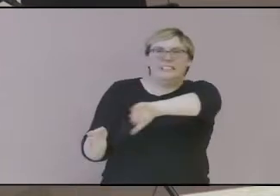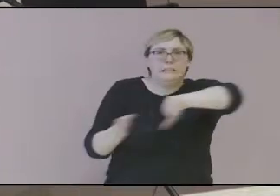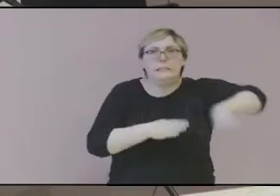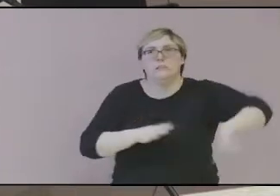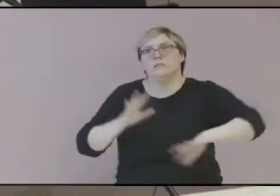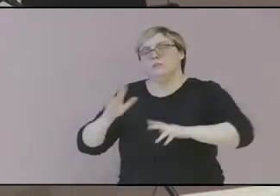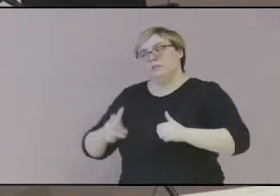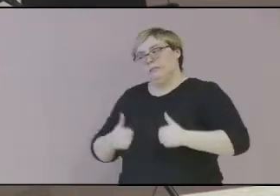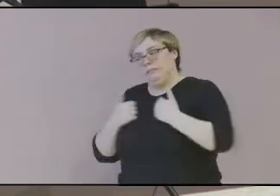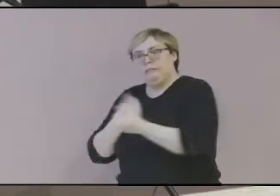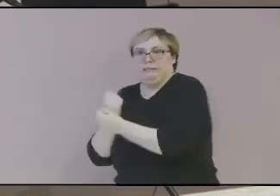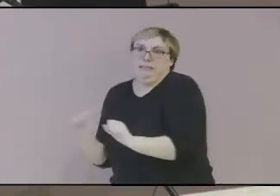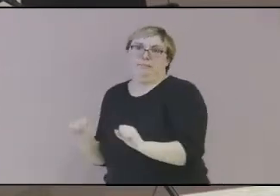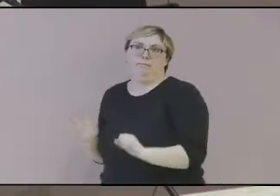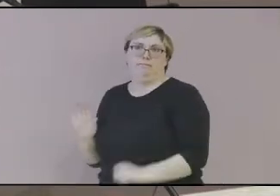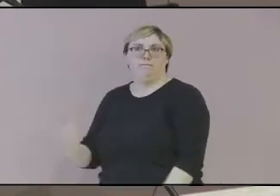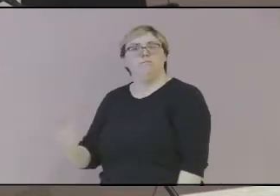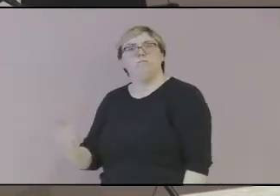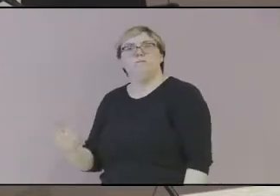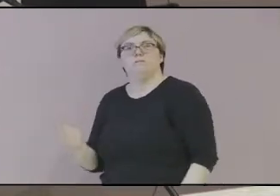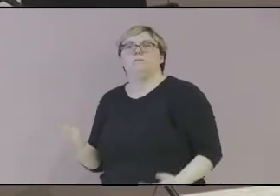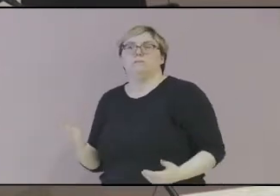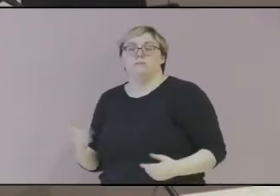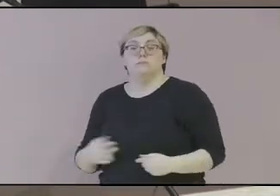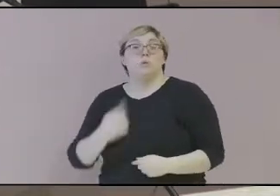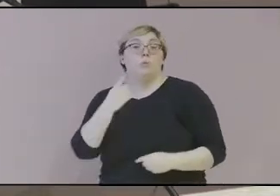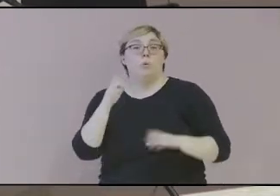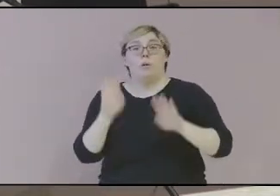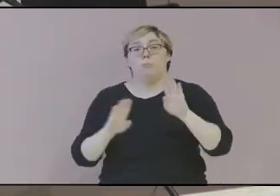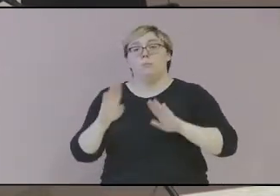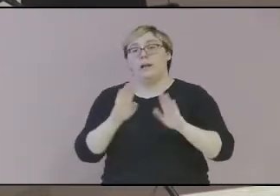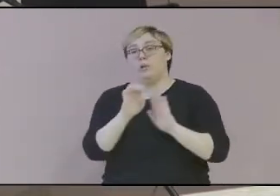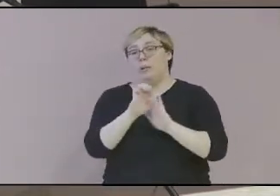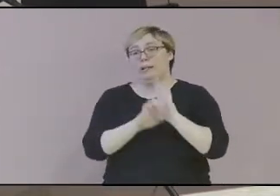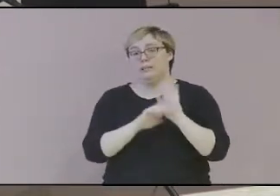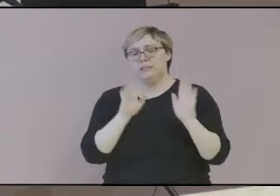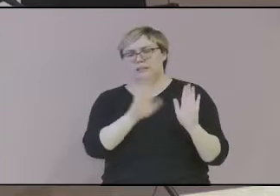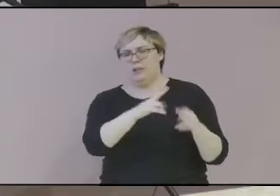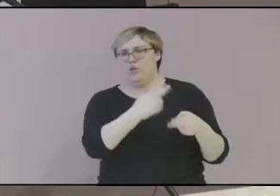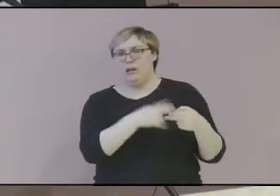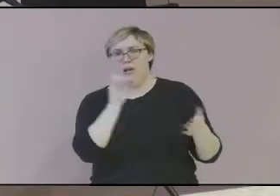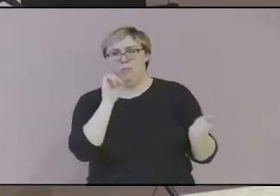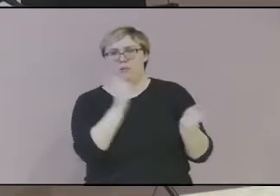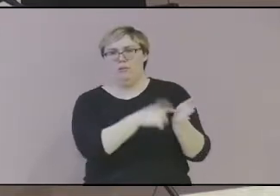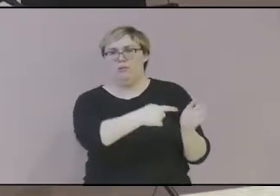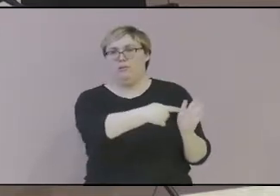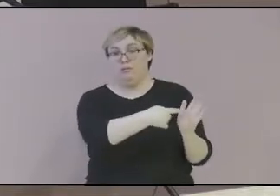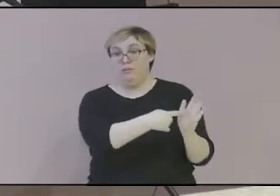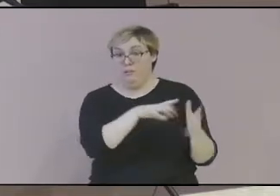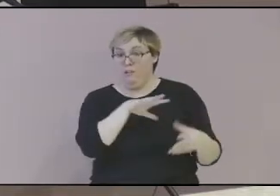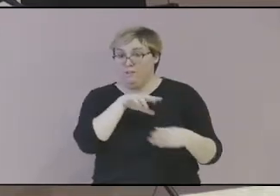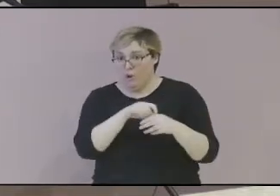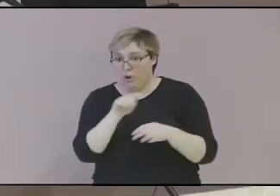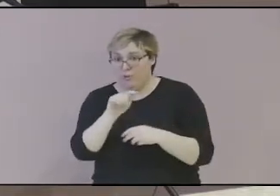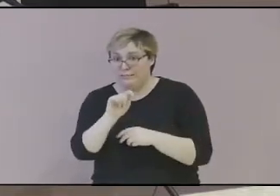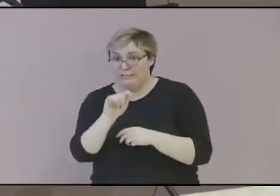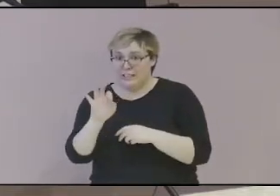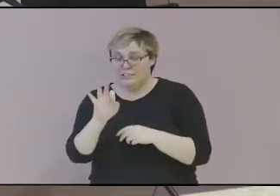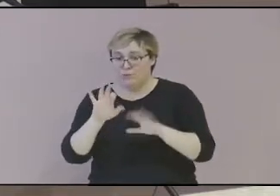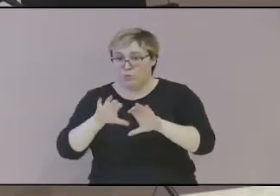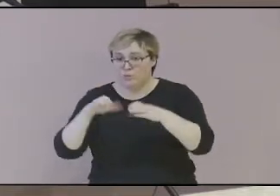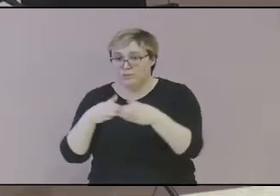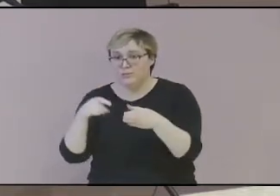hospital bioethicists, whose name I recognized as a member of the task force who had created the state guidelines,